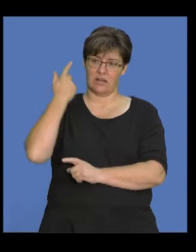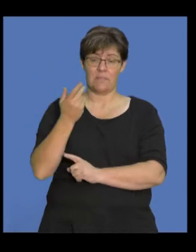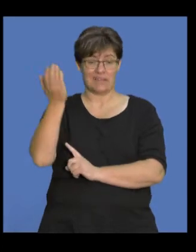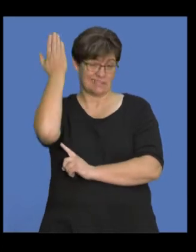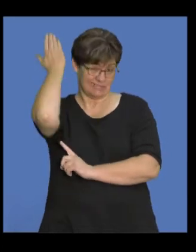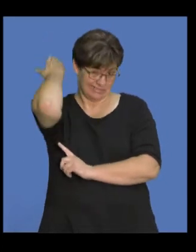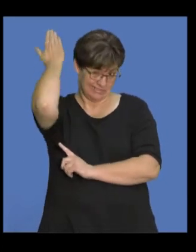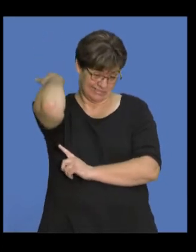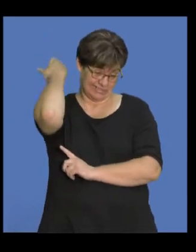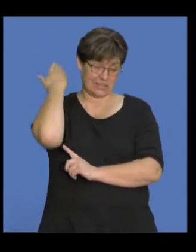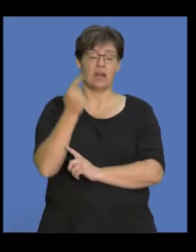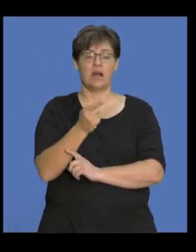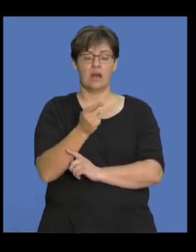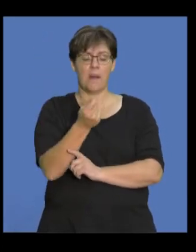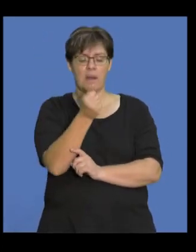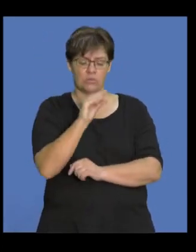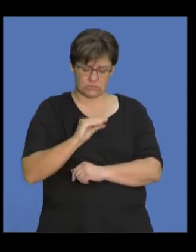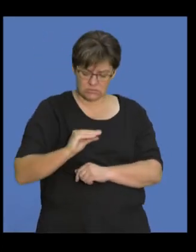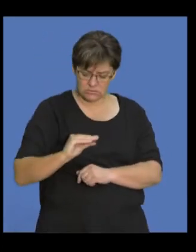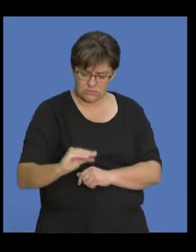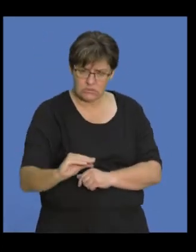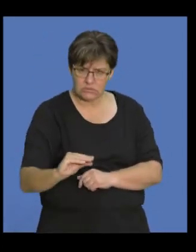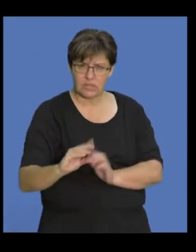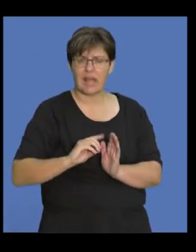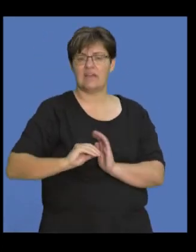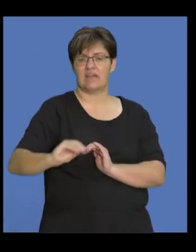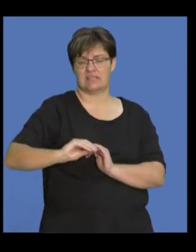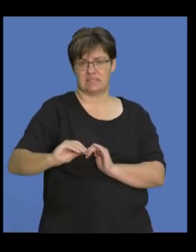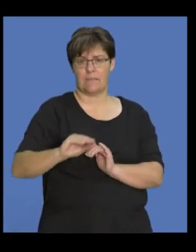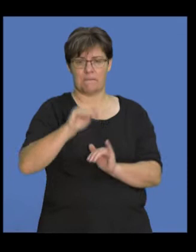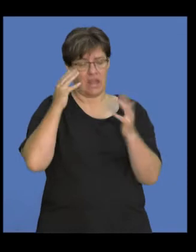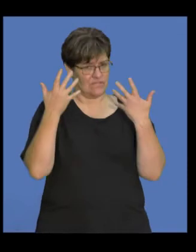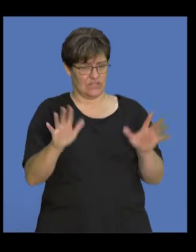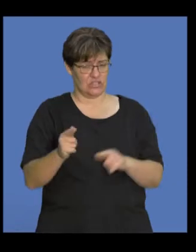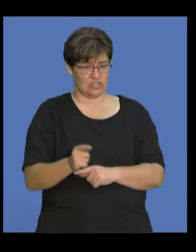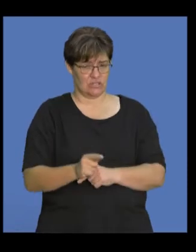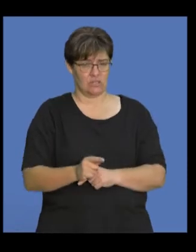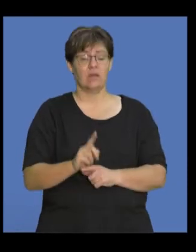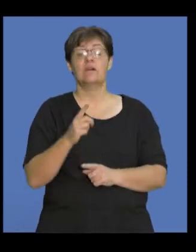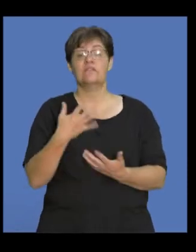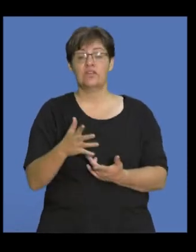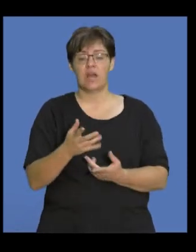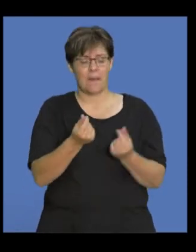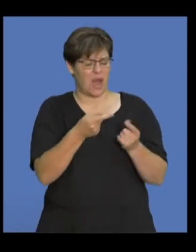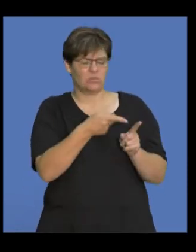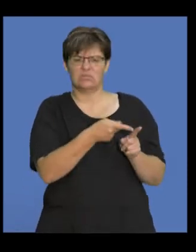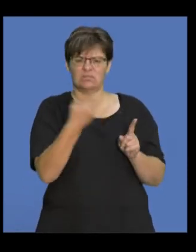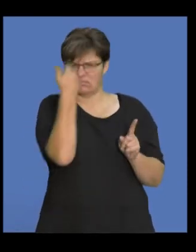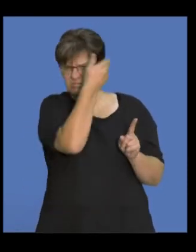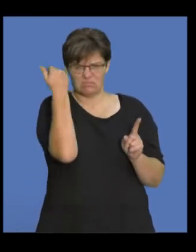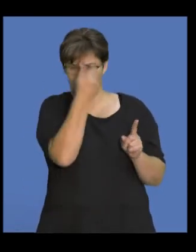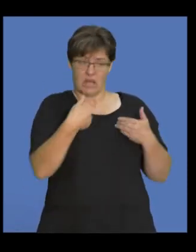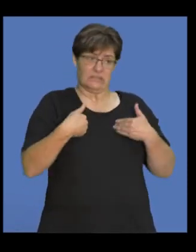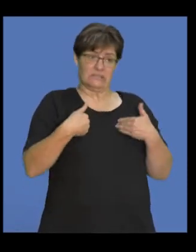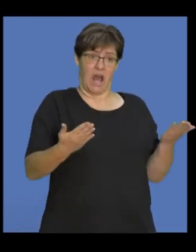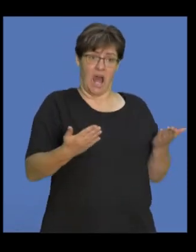tense, a certain amount of money was invested in a bank. Immediately they say a certain amount of money, we know that's the value